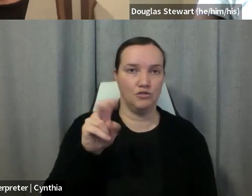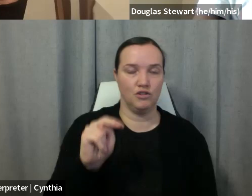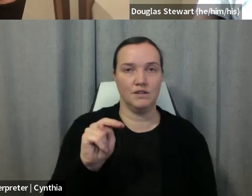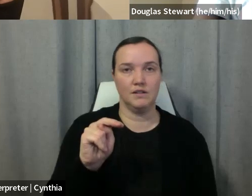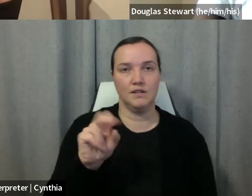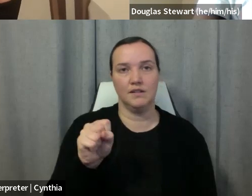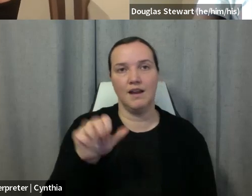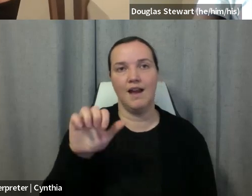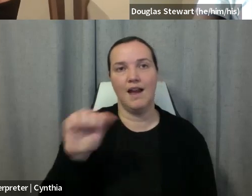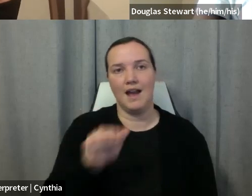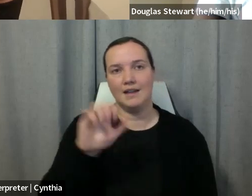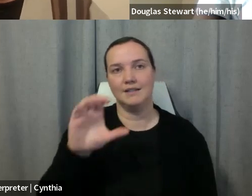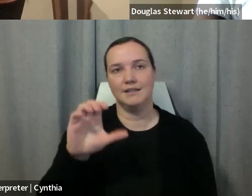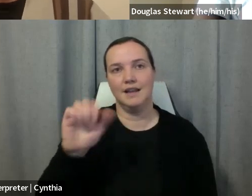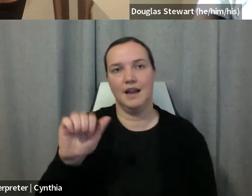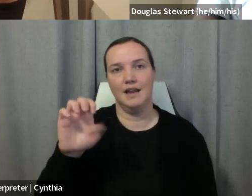communications@caea.com.